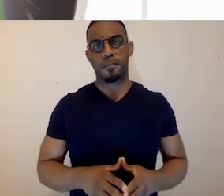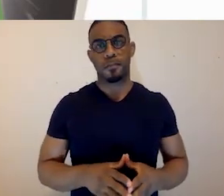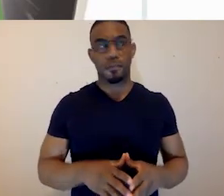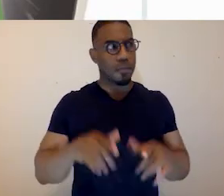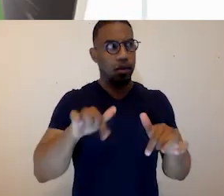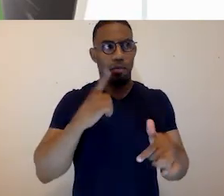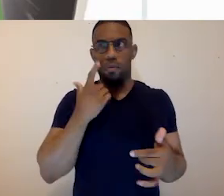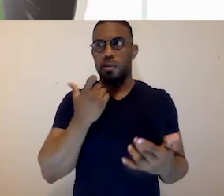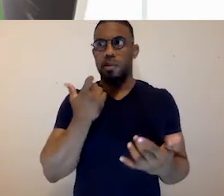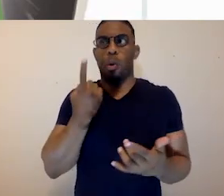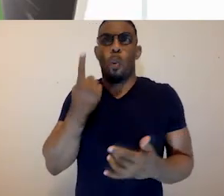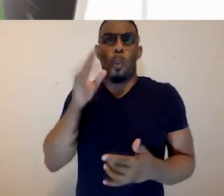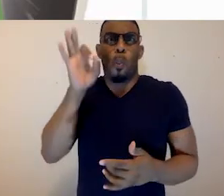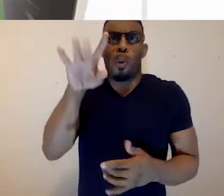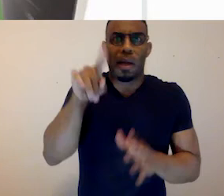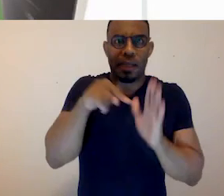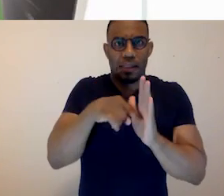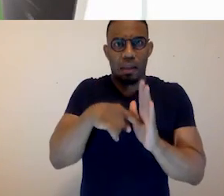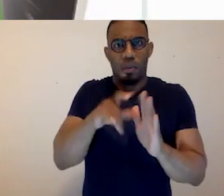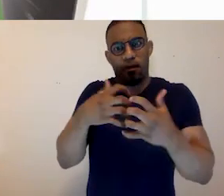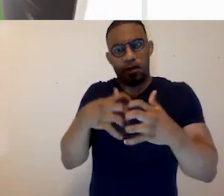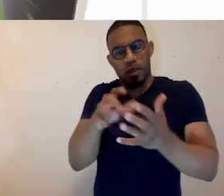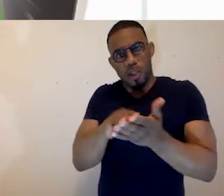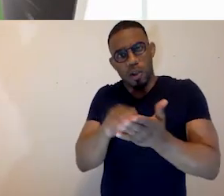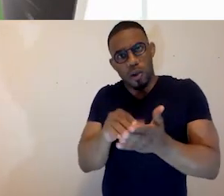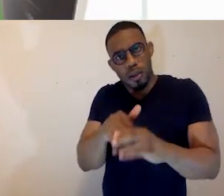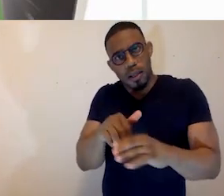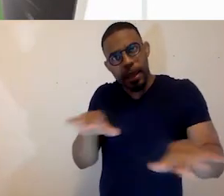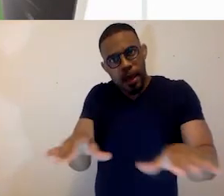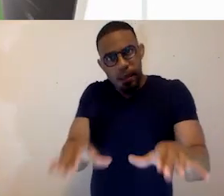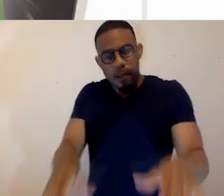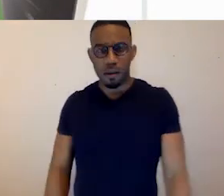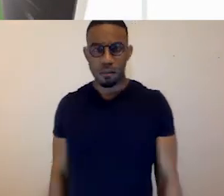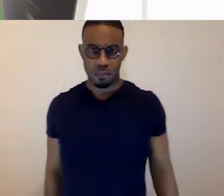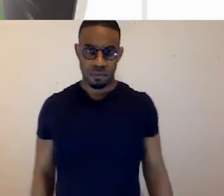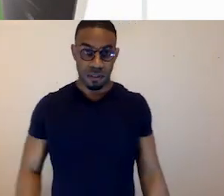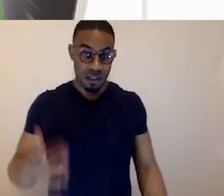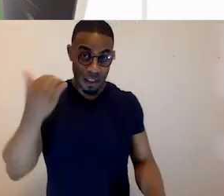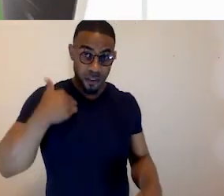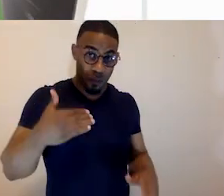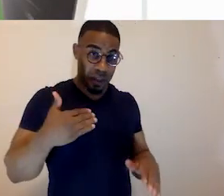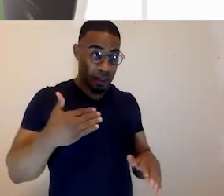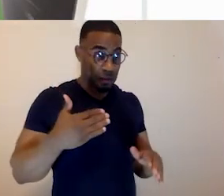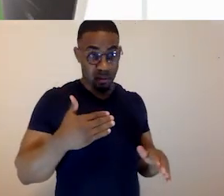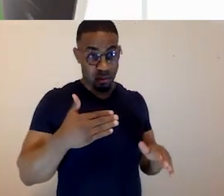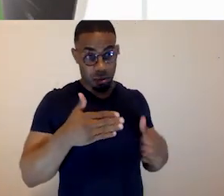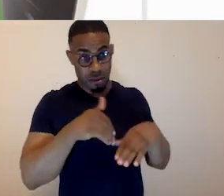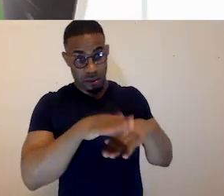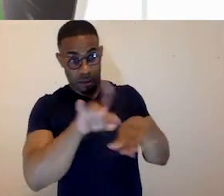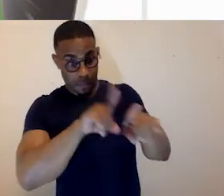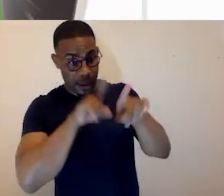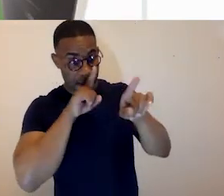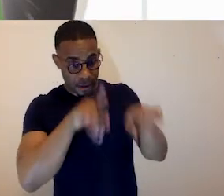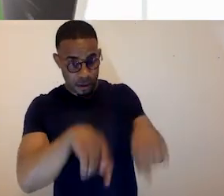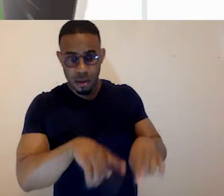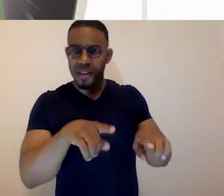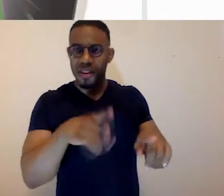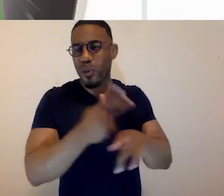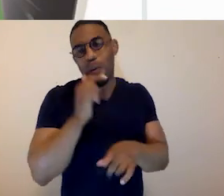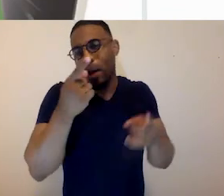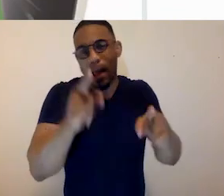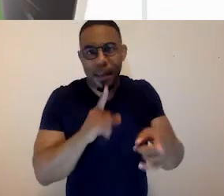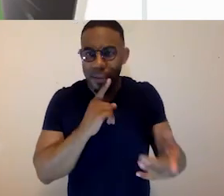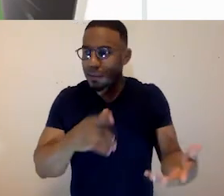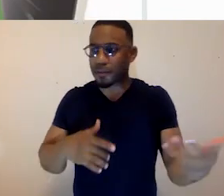This was just one example of machine learning in action. If we ship this as is, the worst that would